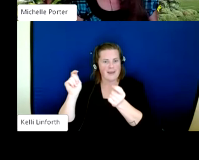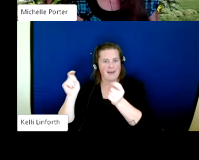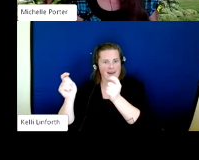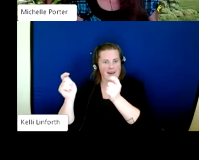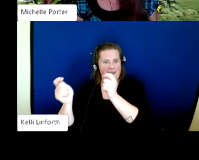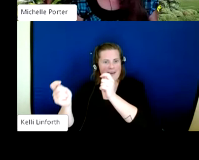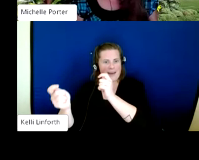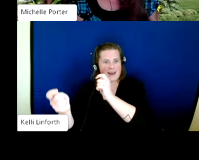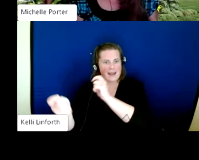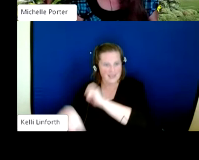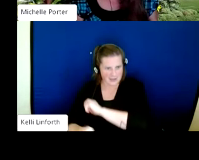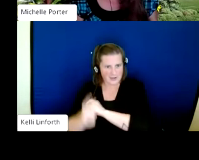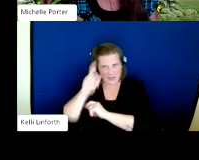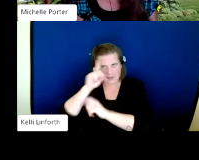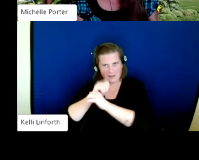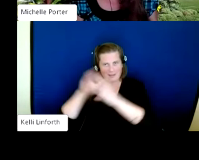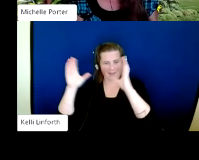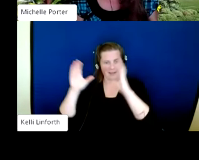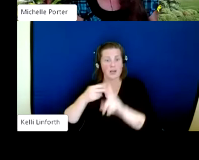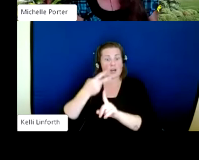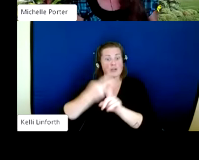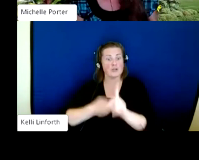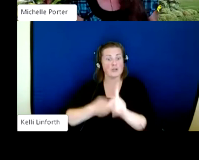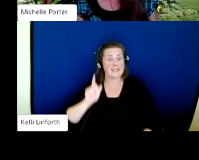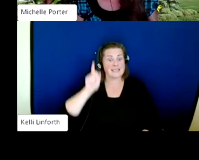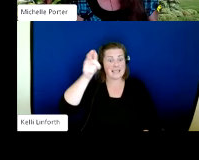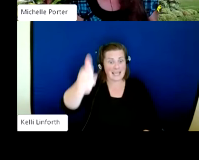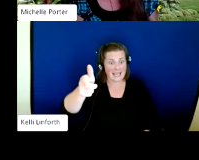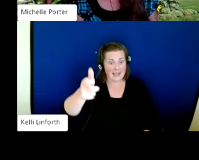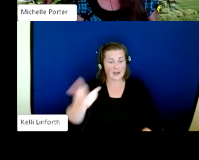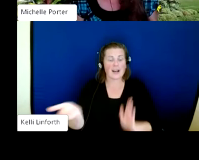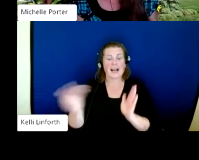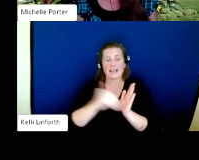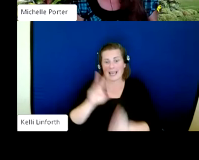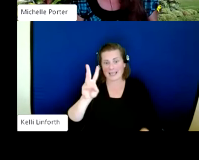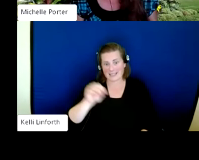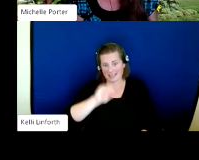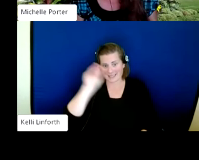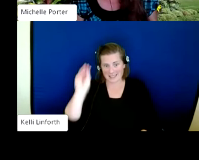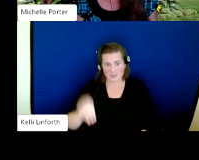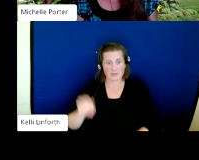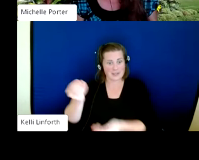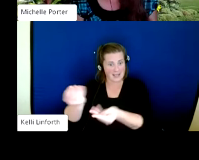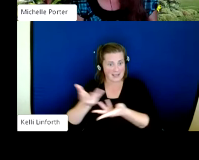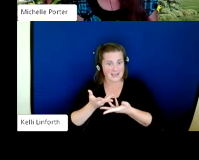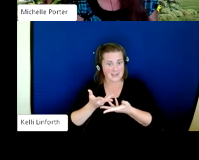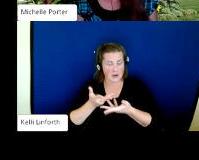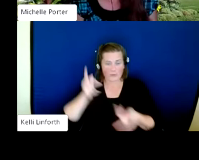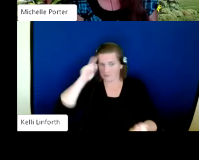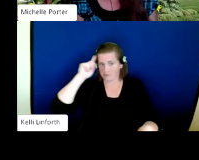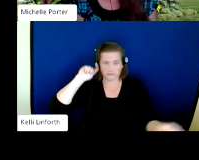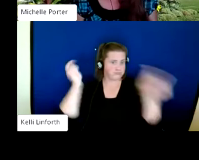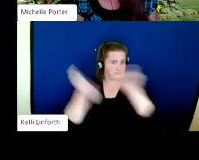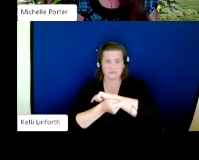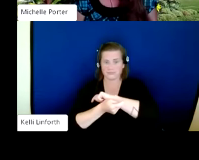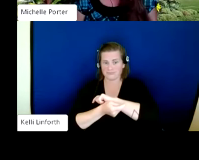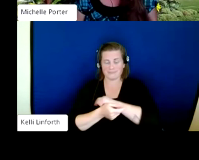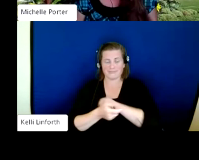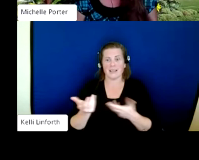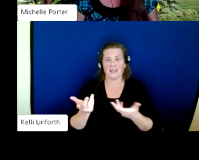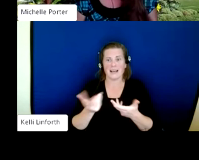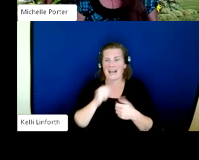And 2 months after the program, again, 60 participants reported behavior change. And I don't have a lot of